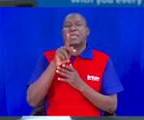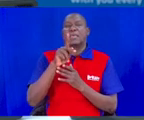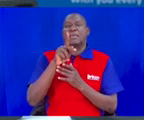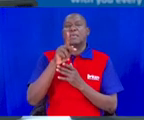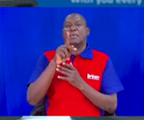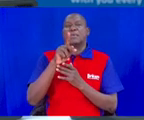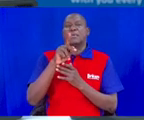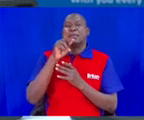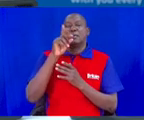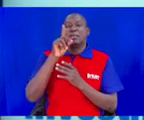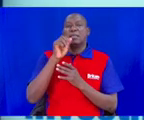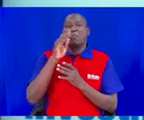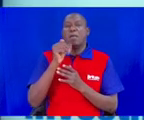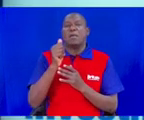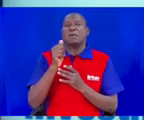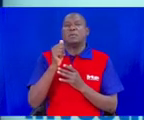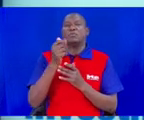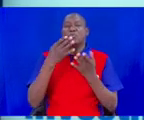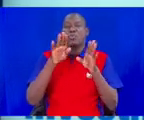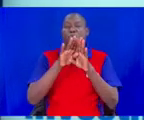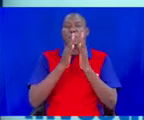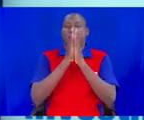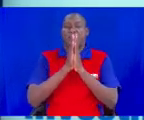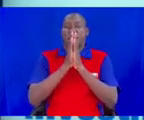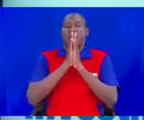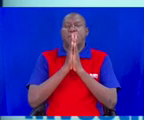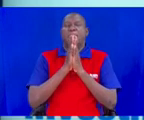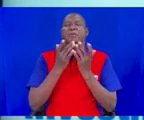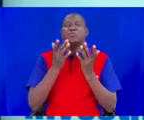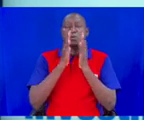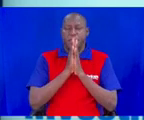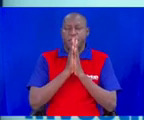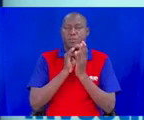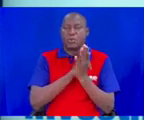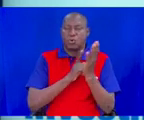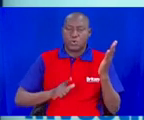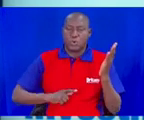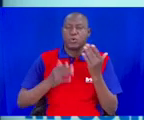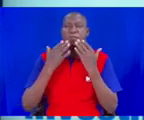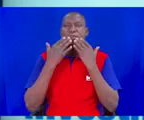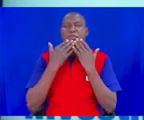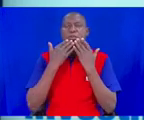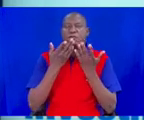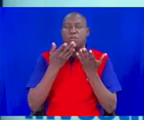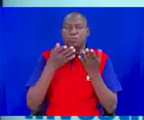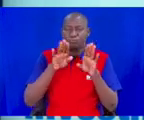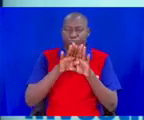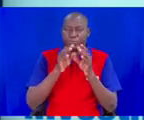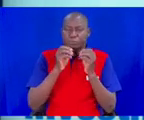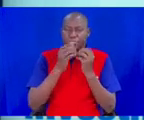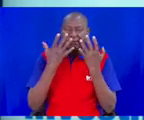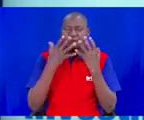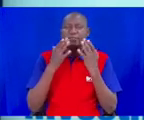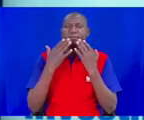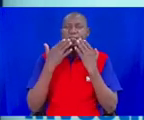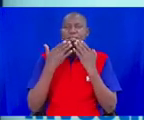closing prayer. Thank you, Chair. Let us pray. Lord, we thank you for the conclusion of this meeting. We thank you